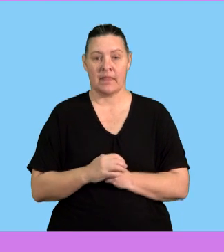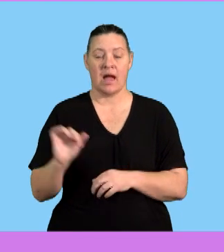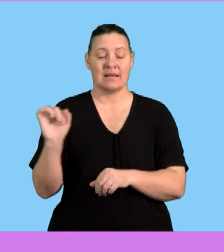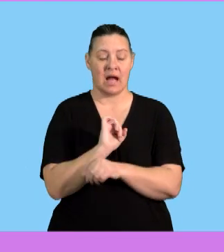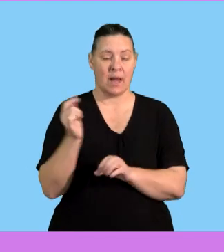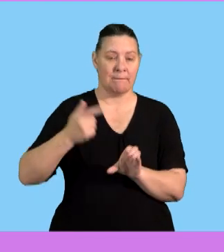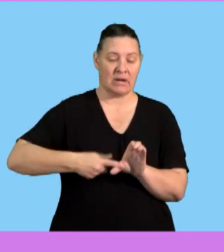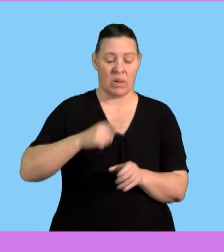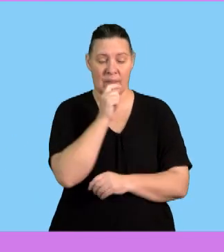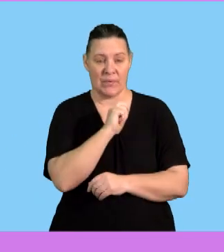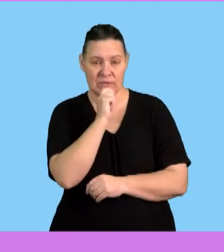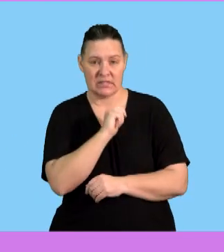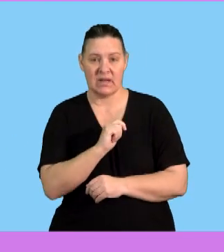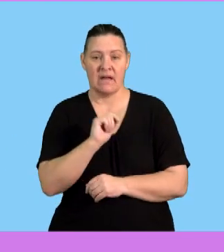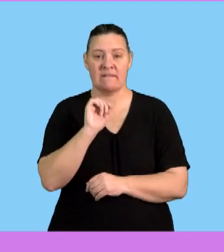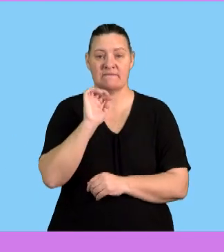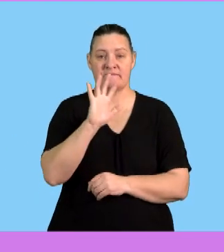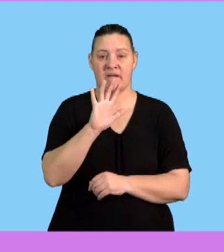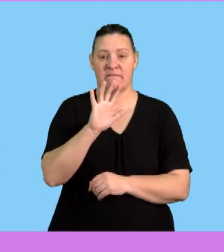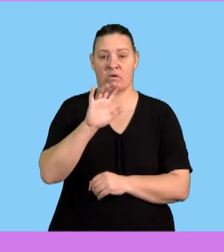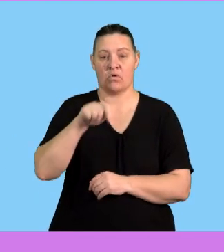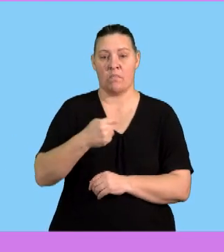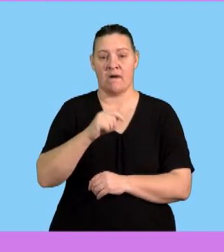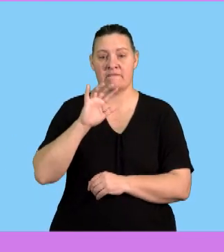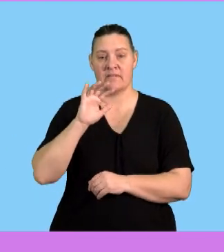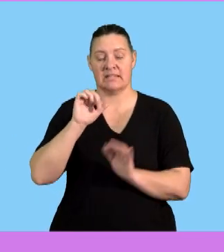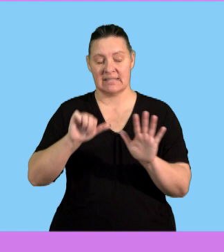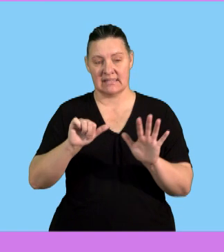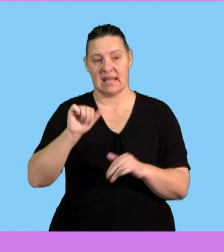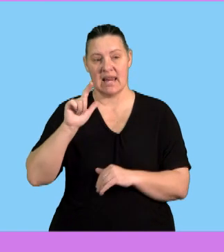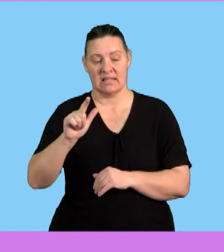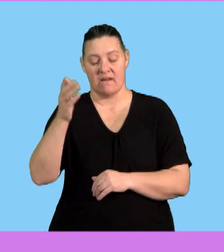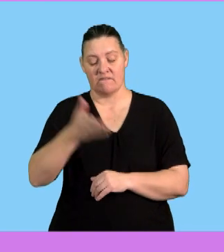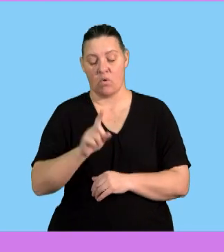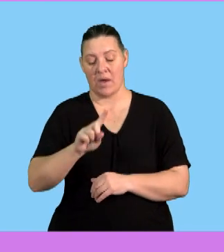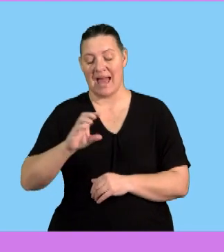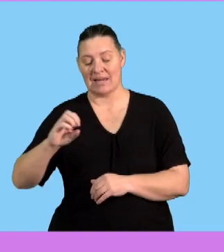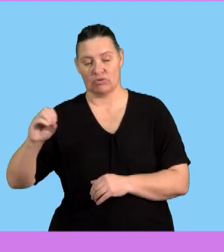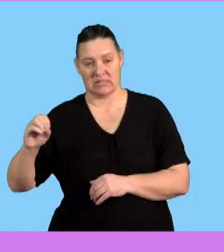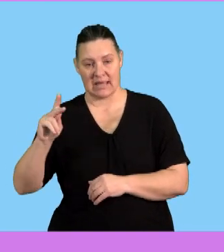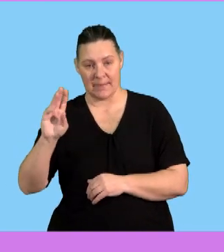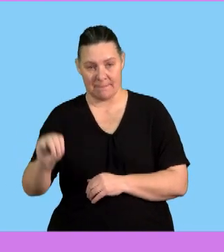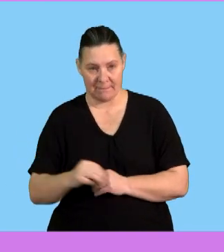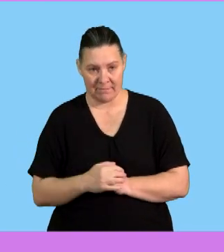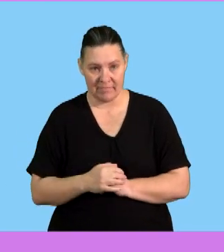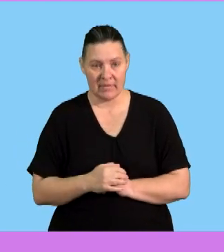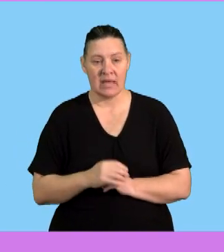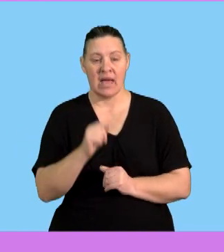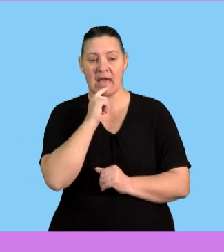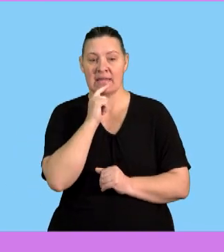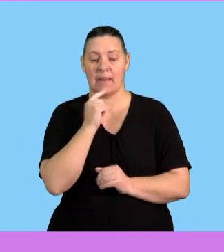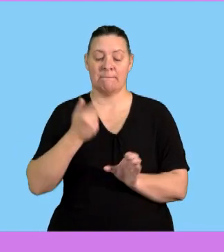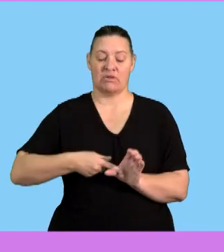car's petrol consumption is 5.6 liters per 100 kilometers and the